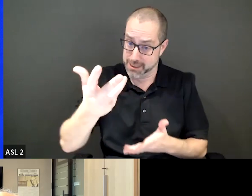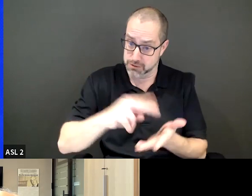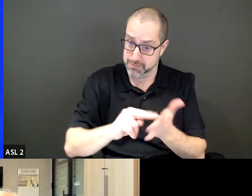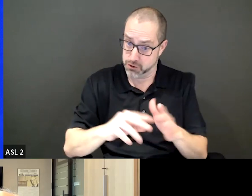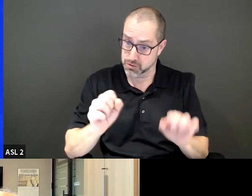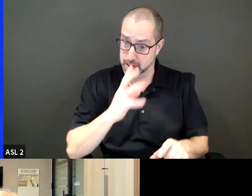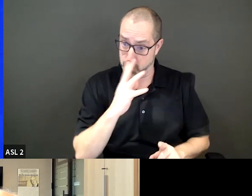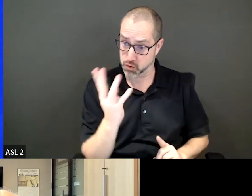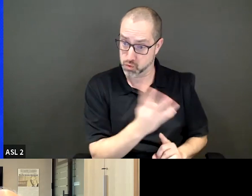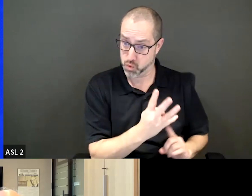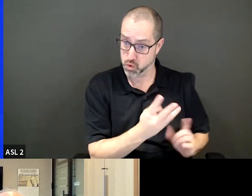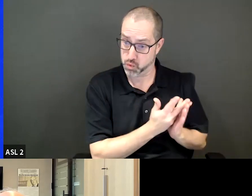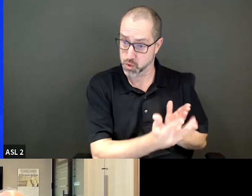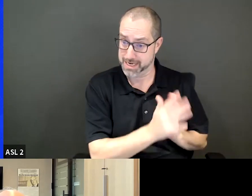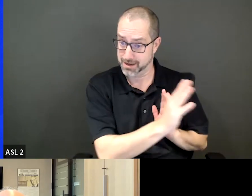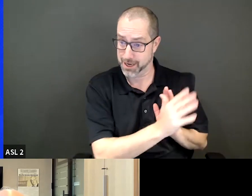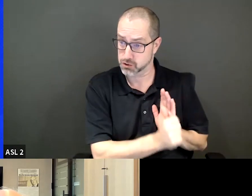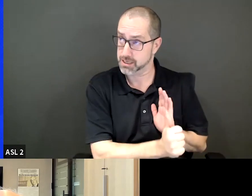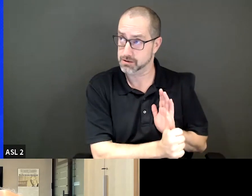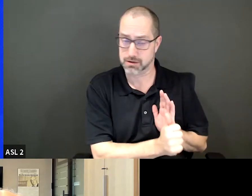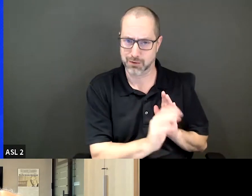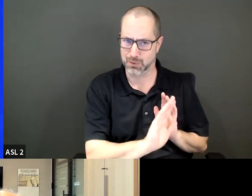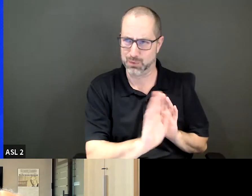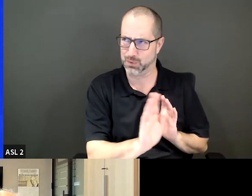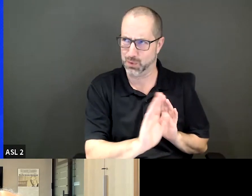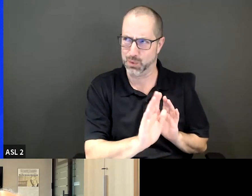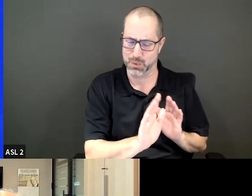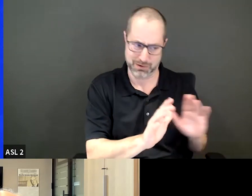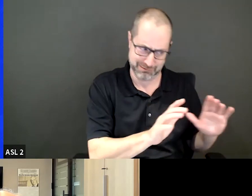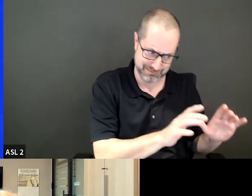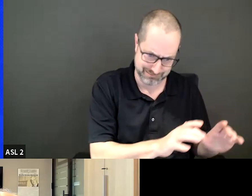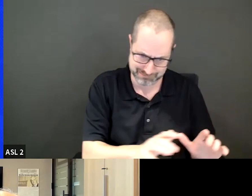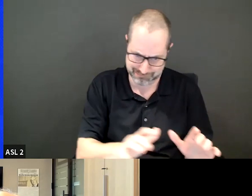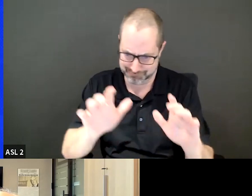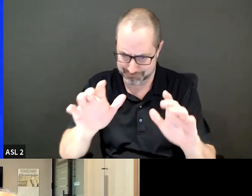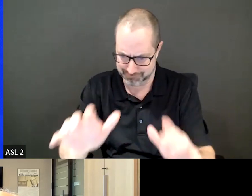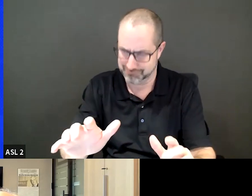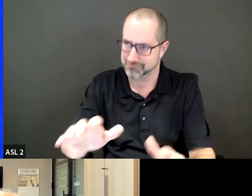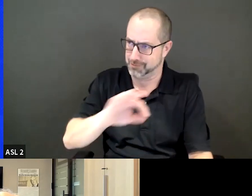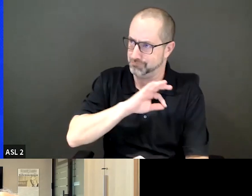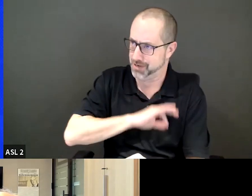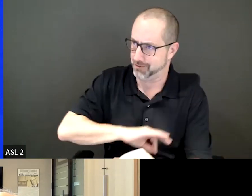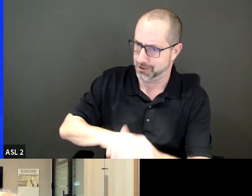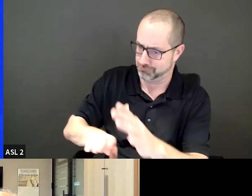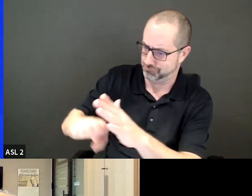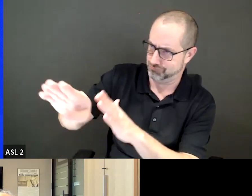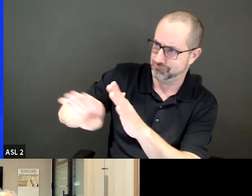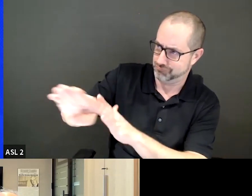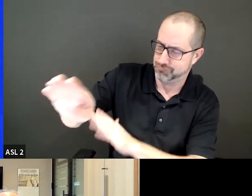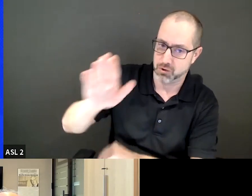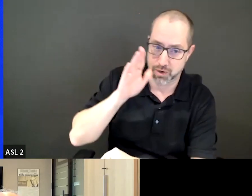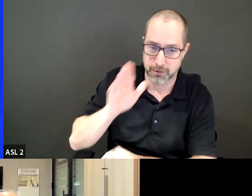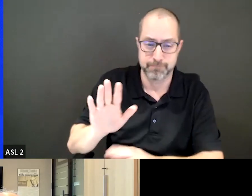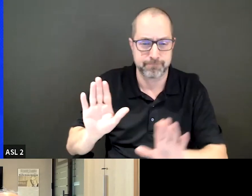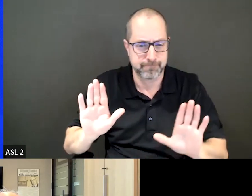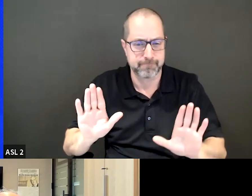waste the skills of people who want to be involved and want to help us build our society. So let me leave it there, and I look forward to engaging in